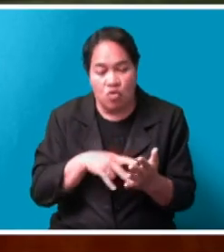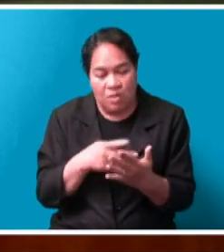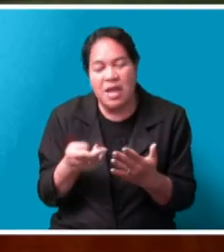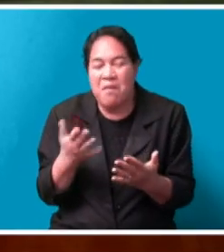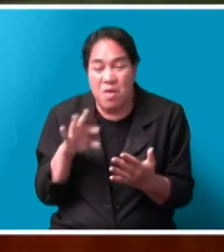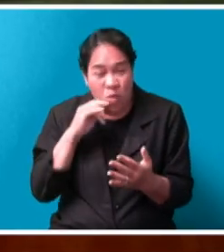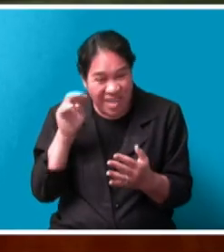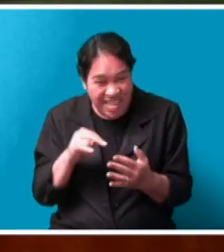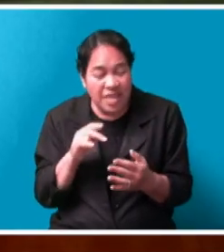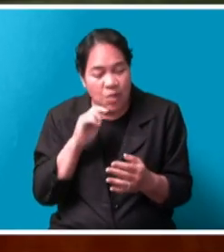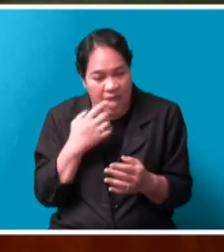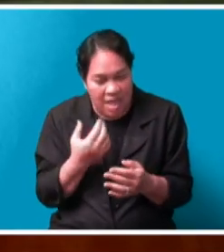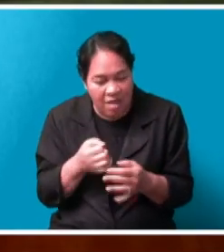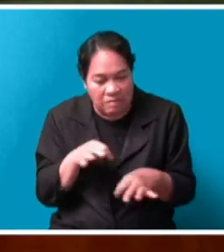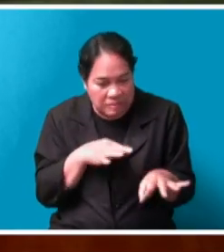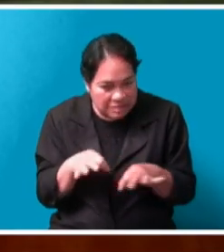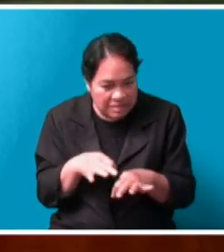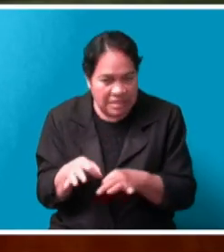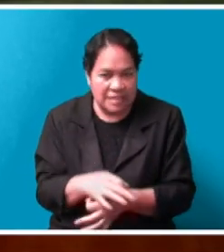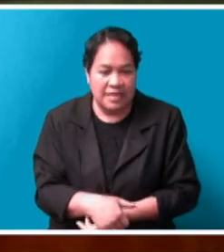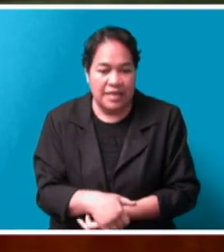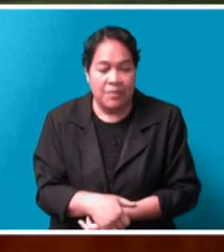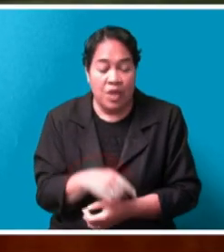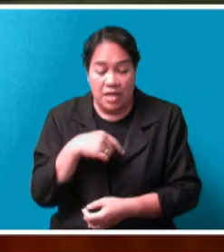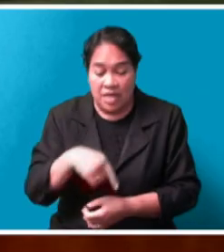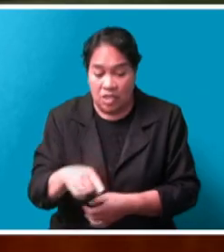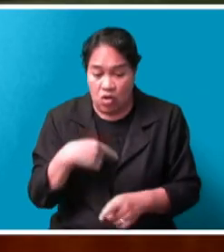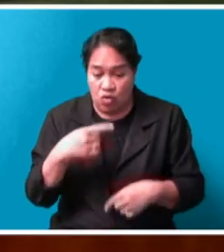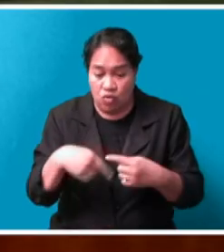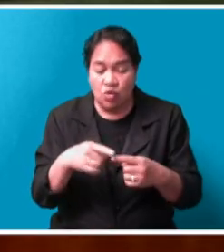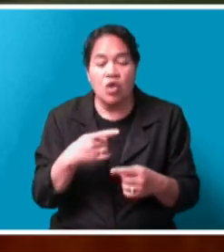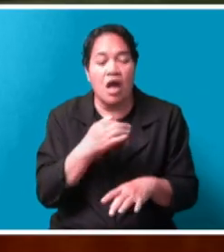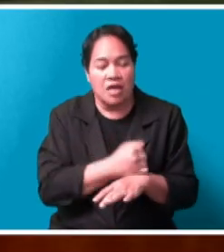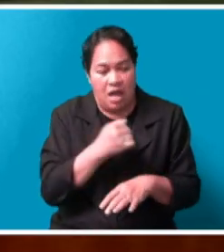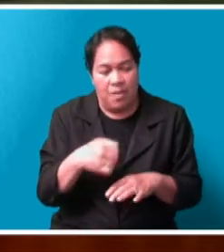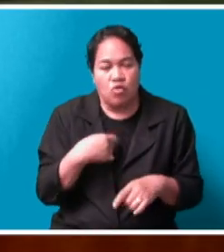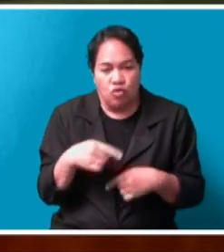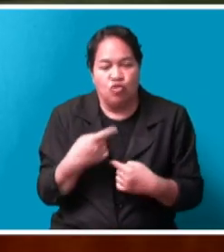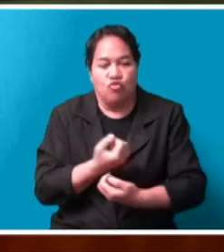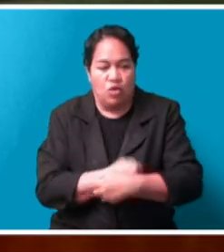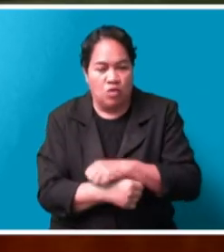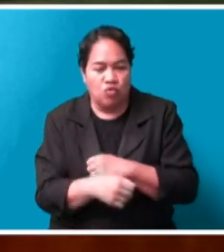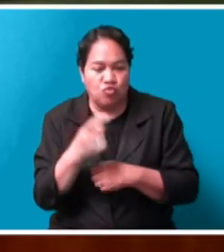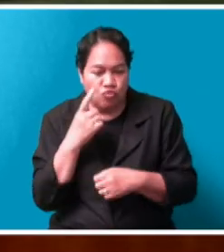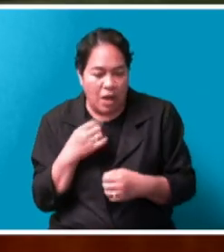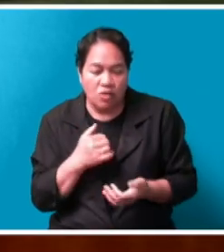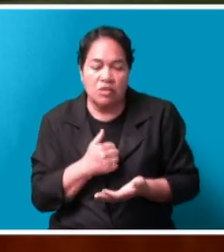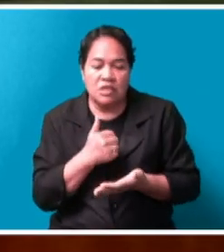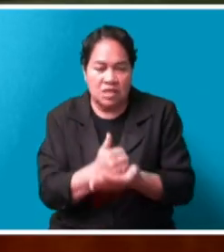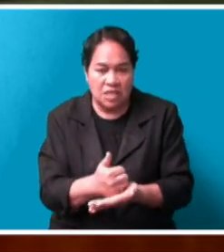The discontinuation of this scheme forms a central part of the government's ongoing efforts to streamline assistance